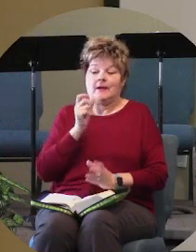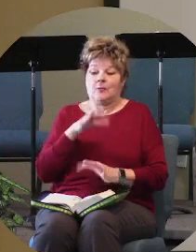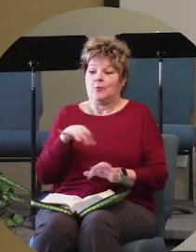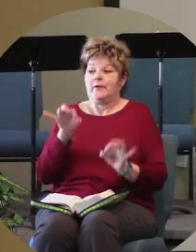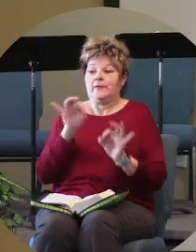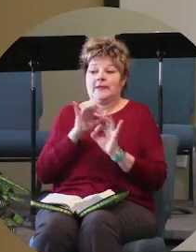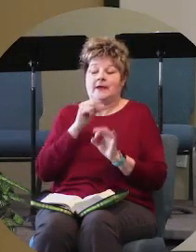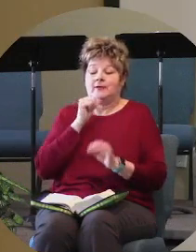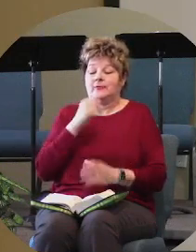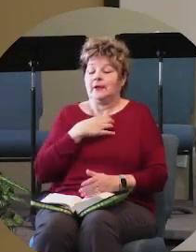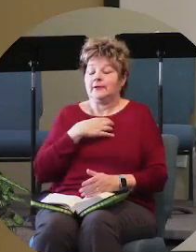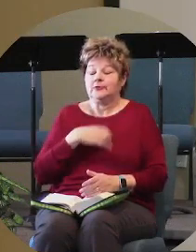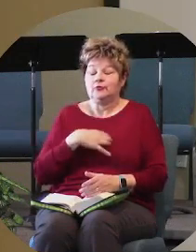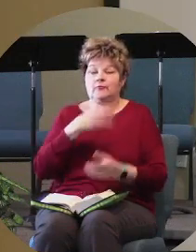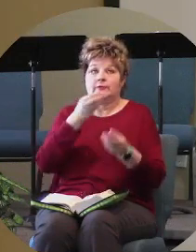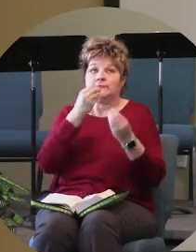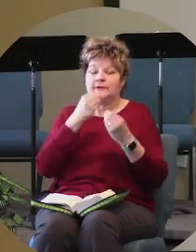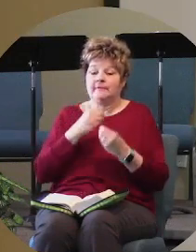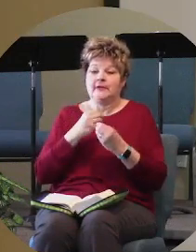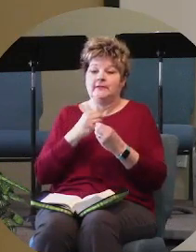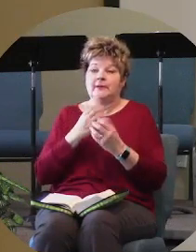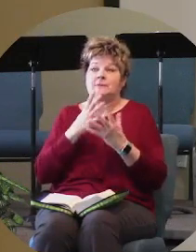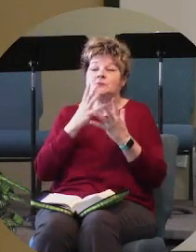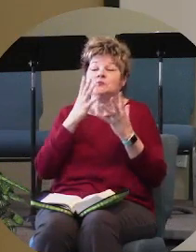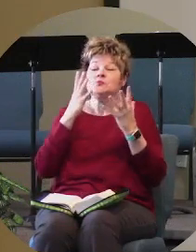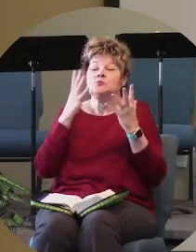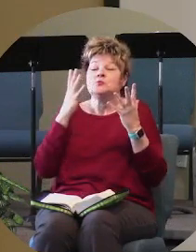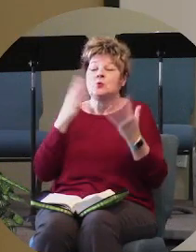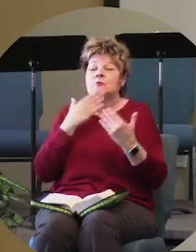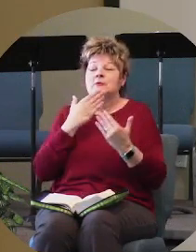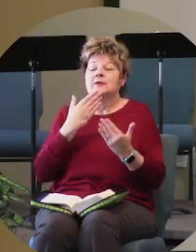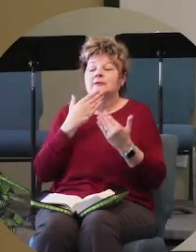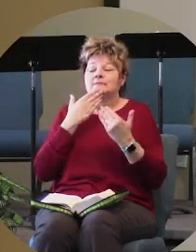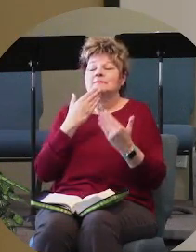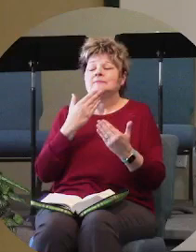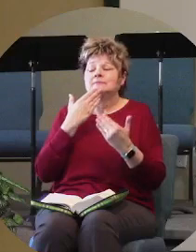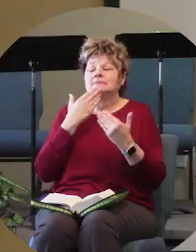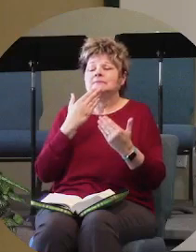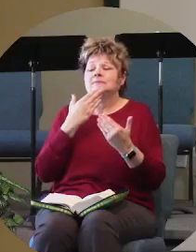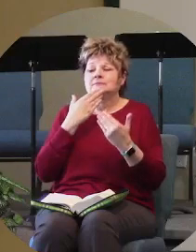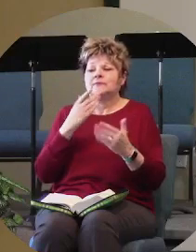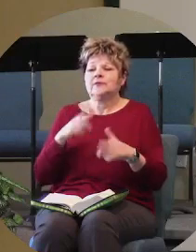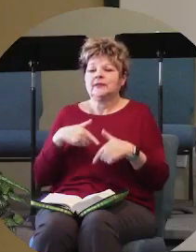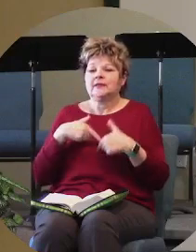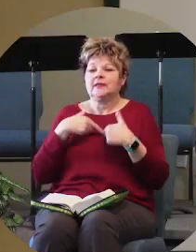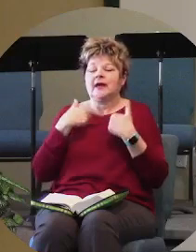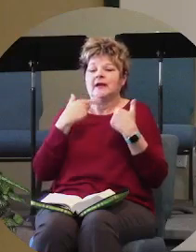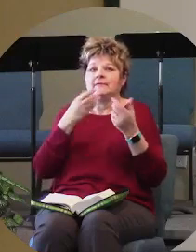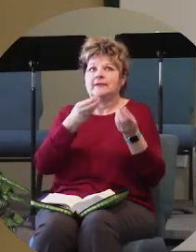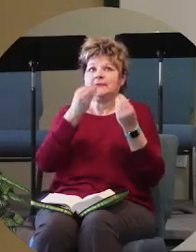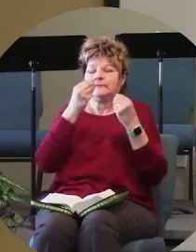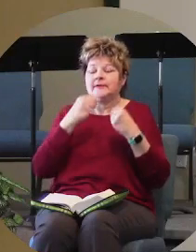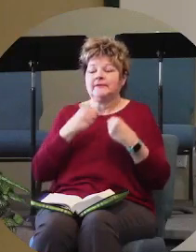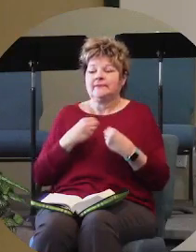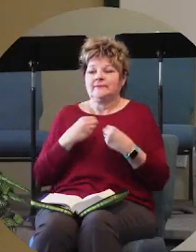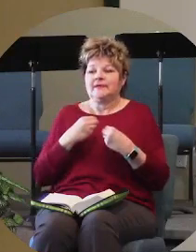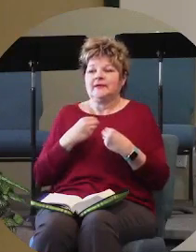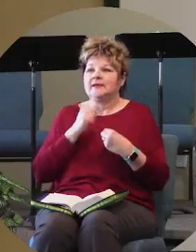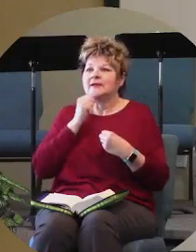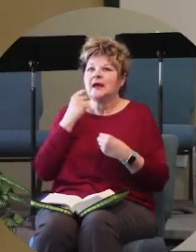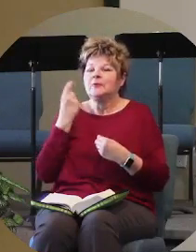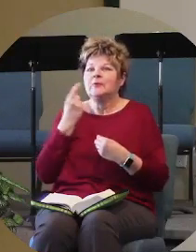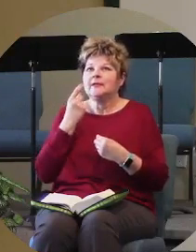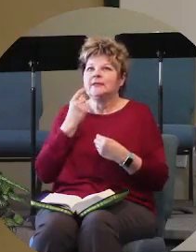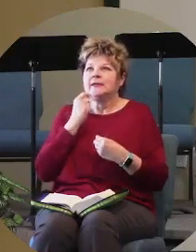I don't deserve what you've given me, but I'm so thankful for the life that you've granted me. Not just that